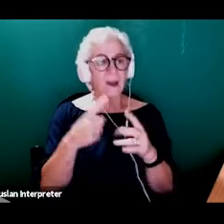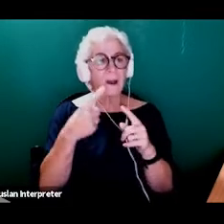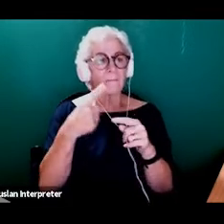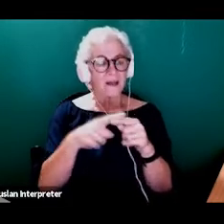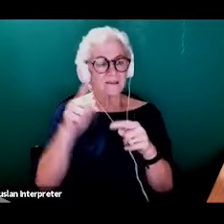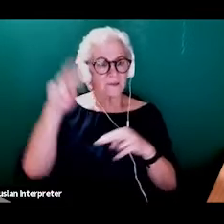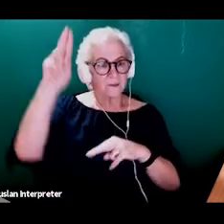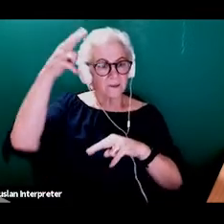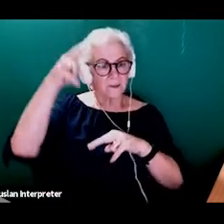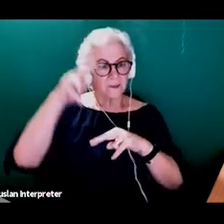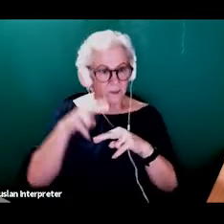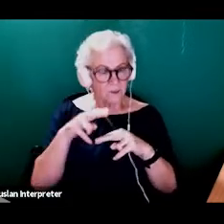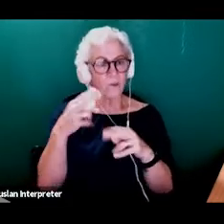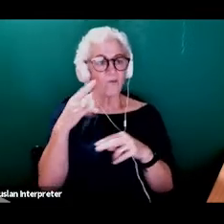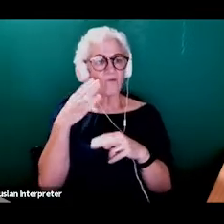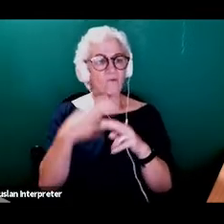tamper-resistant formulation of the drug.